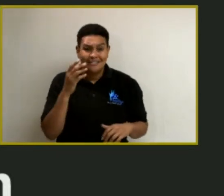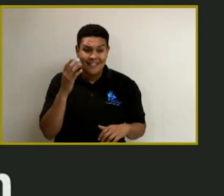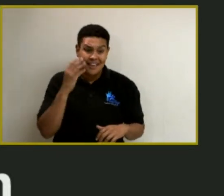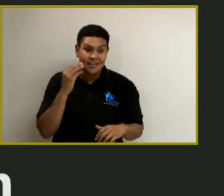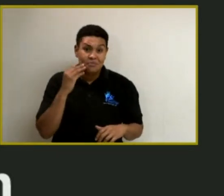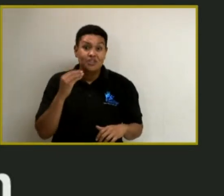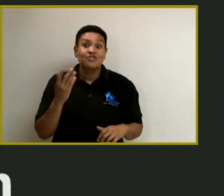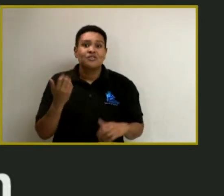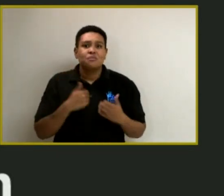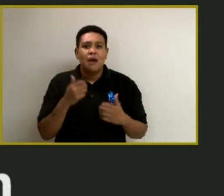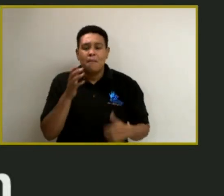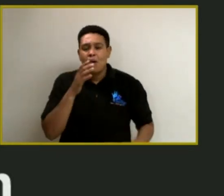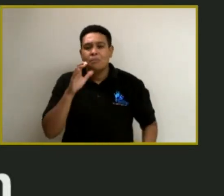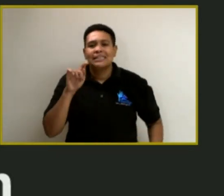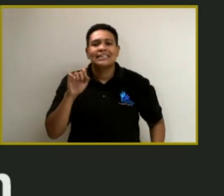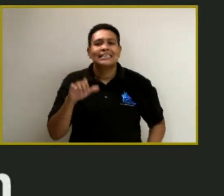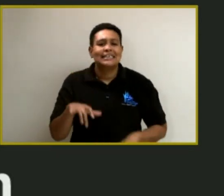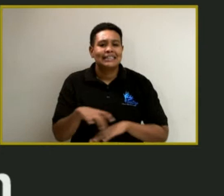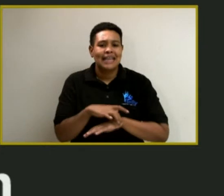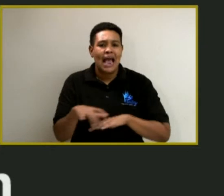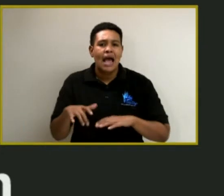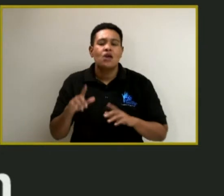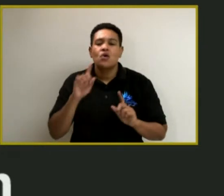ordered, UWI said they didn't have any,